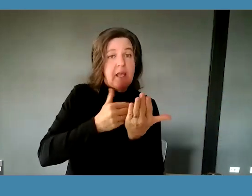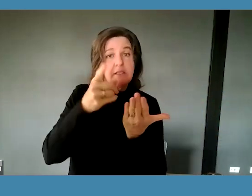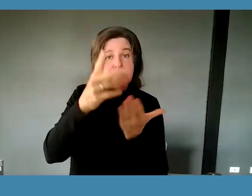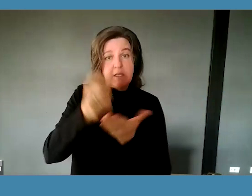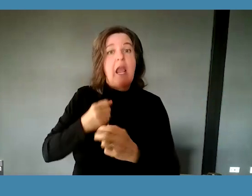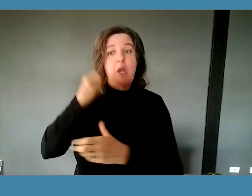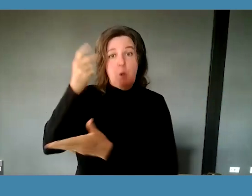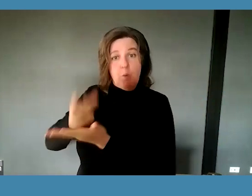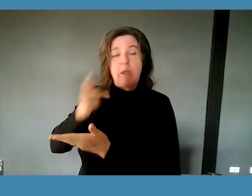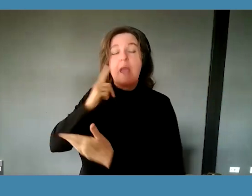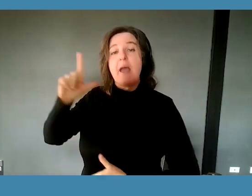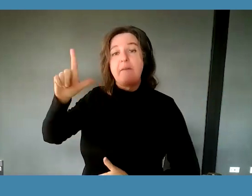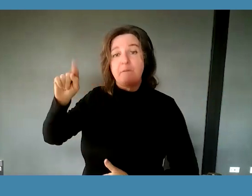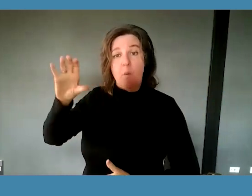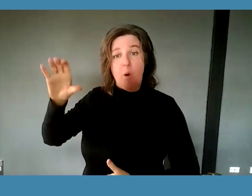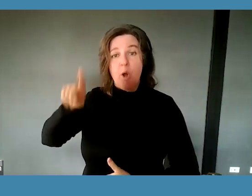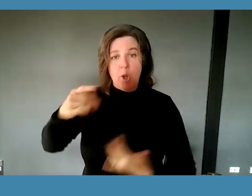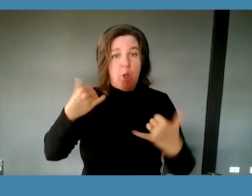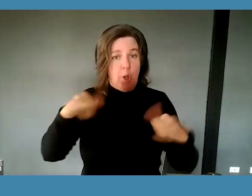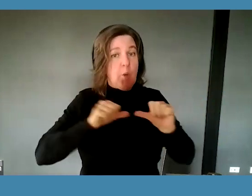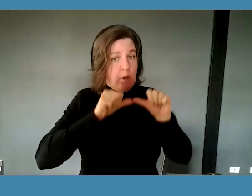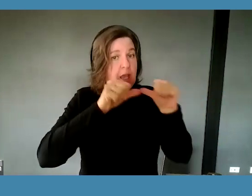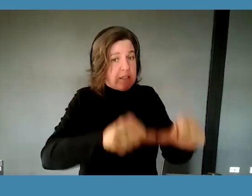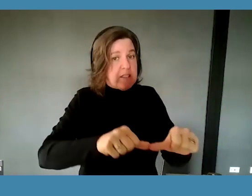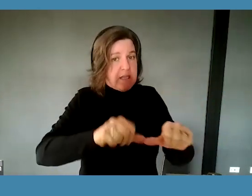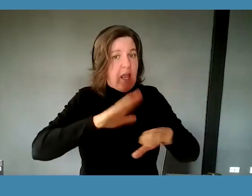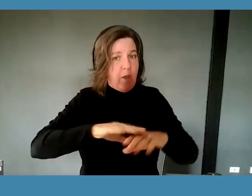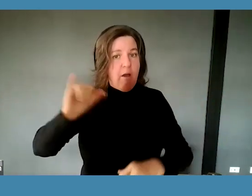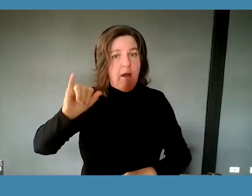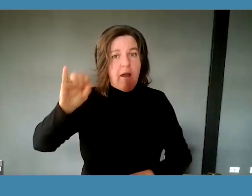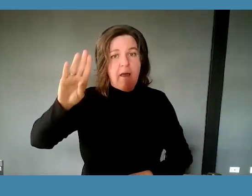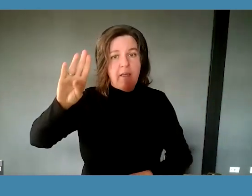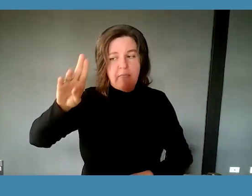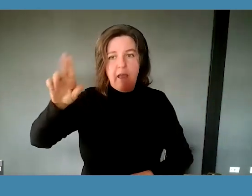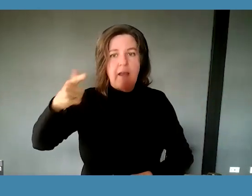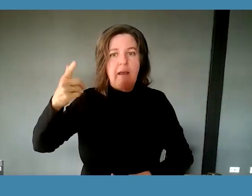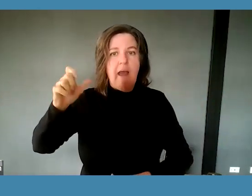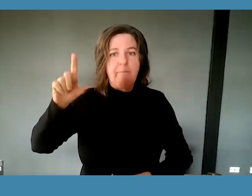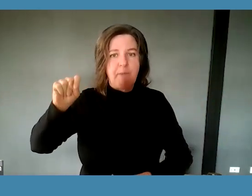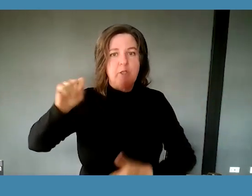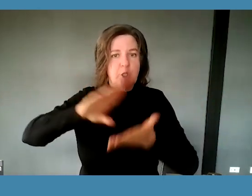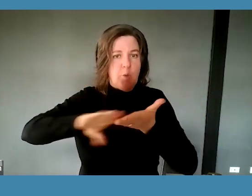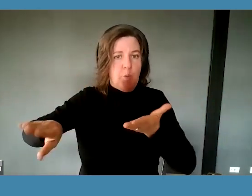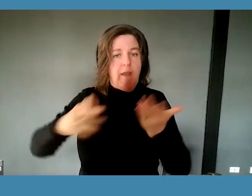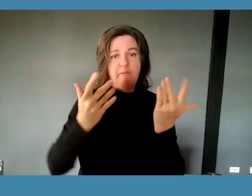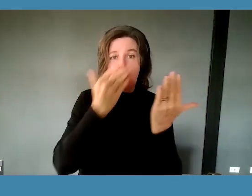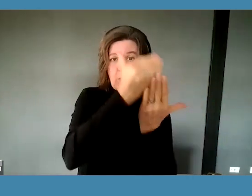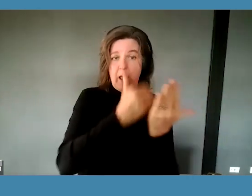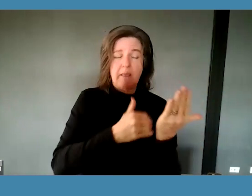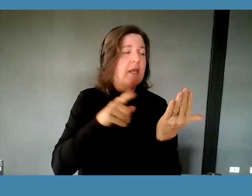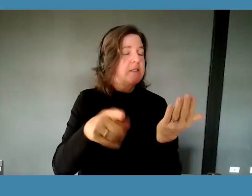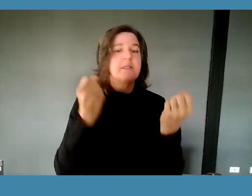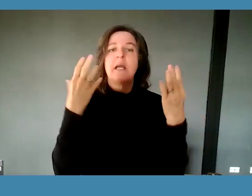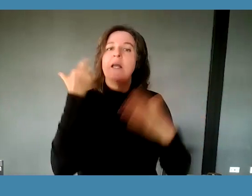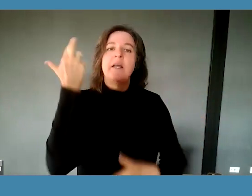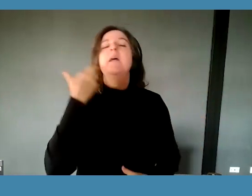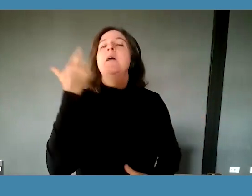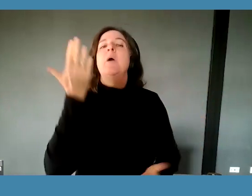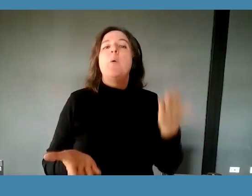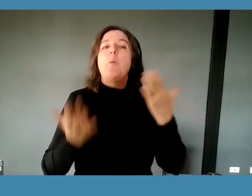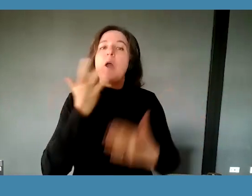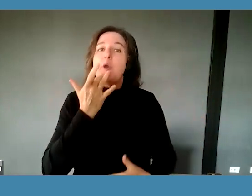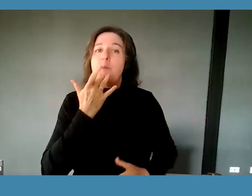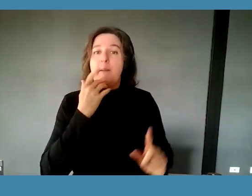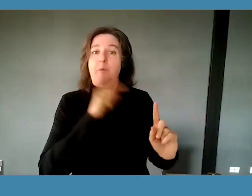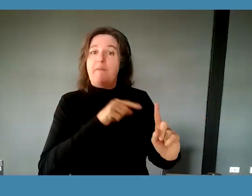don't have to come off of the iBudget waiver wait list. You can stay right there on that wait list. There are many reasons why you might prefer the